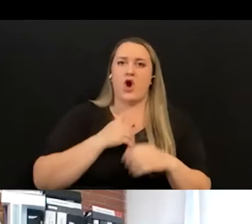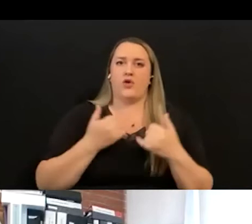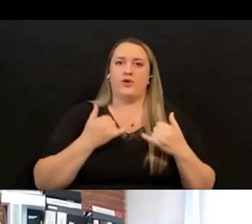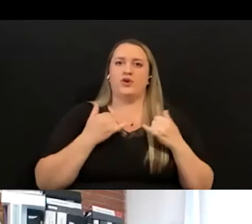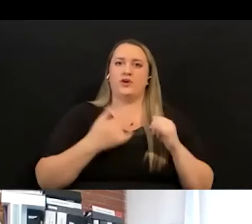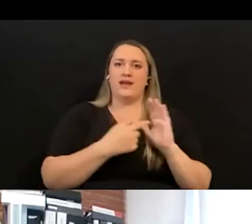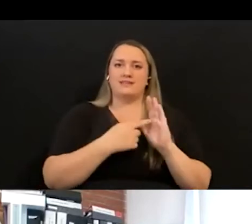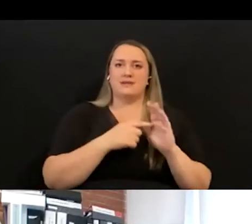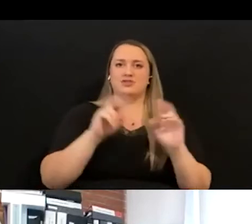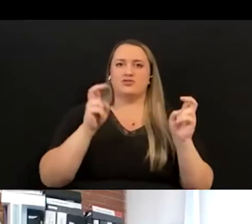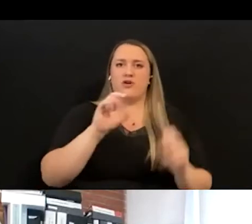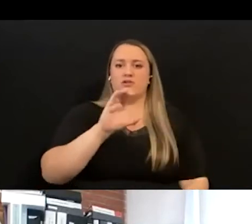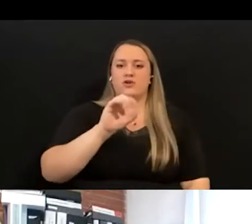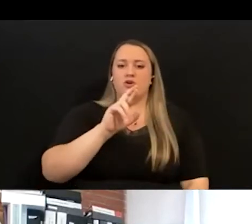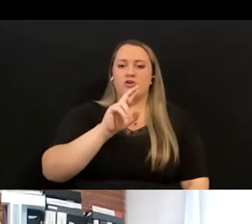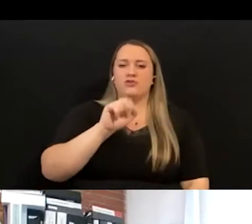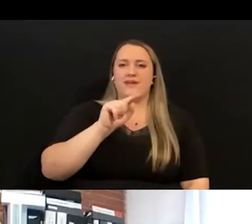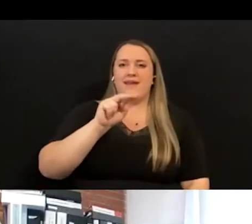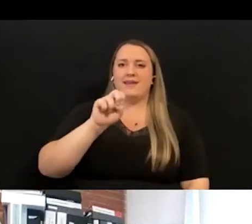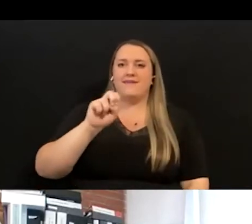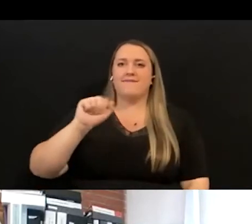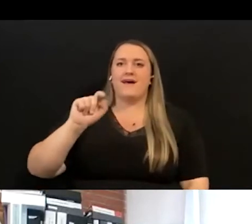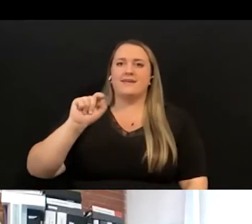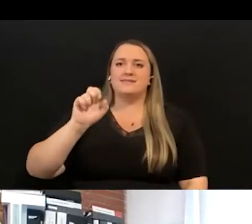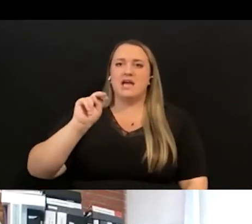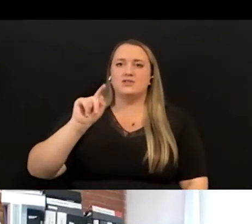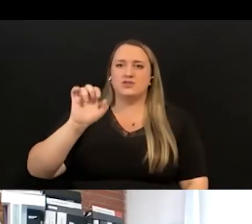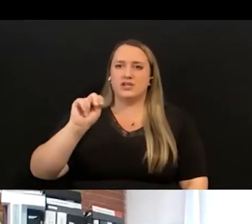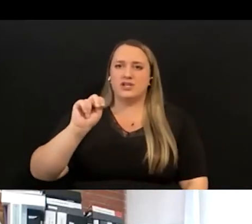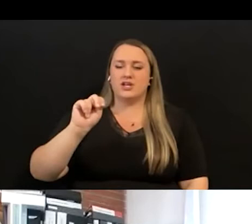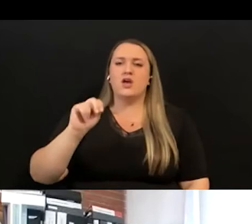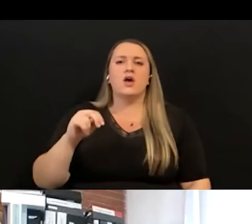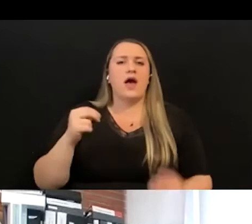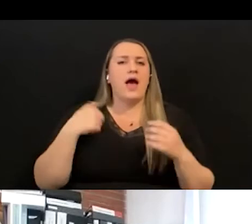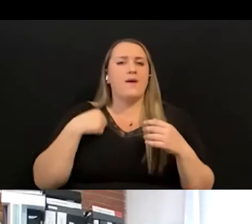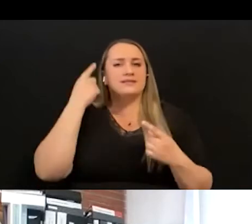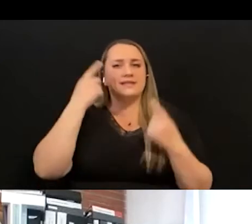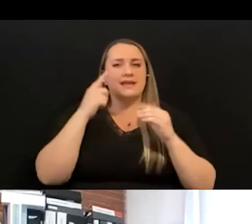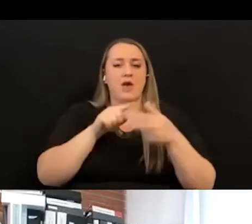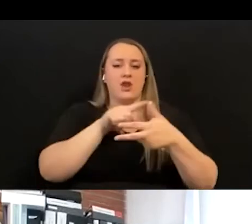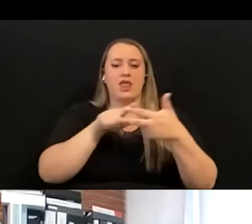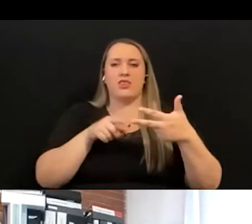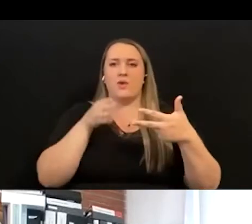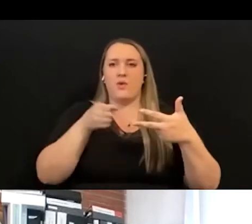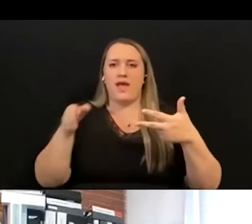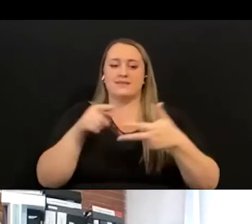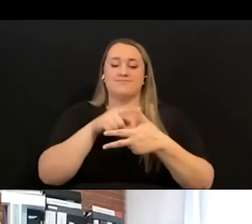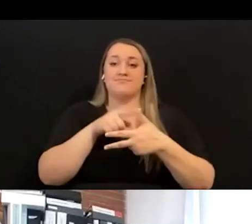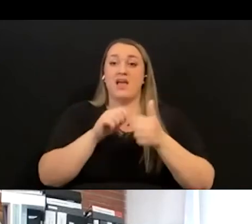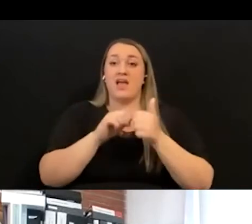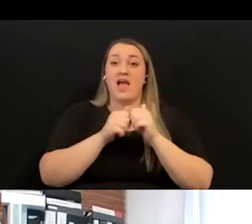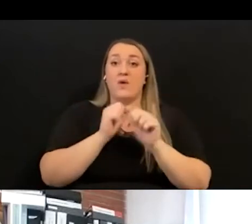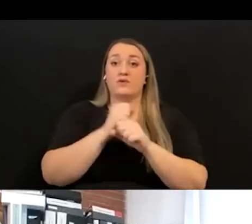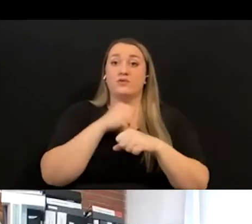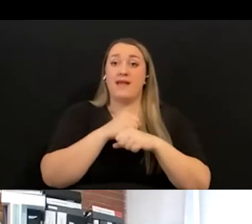Attention. And I think, you know, we kind of was thinking about it in three ways. Firstly, how to make the